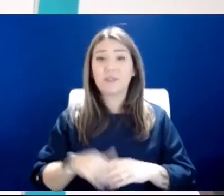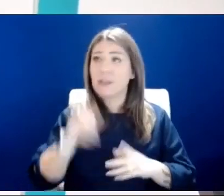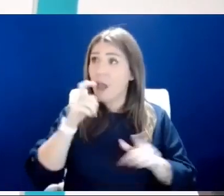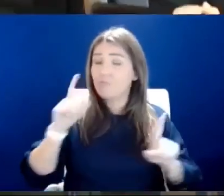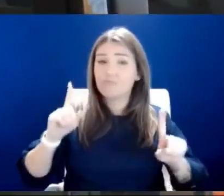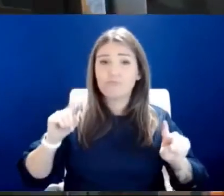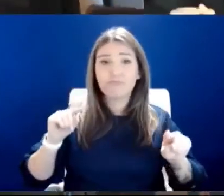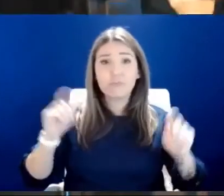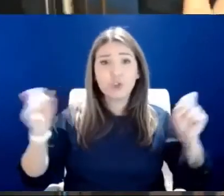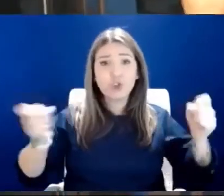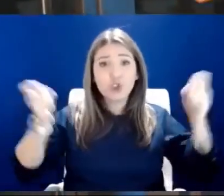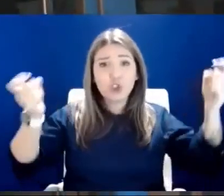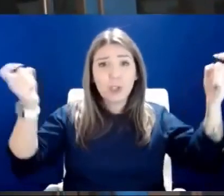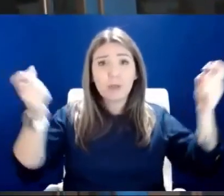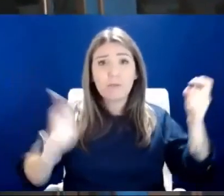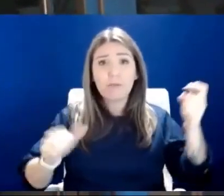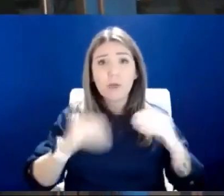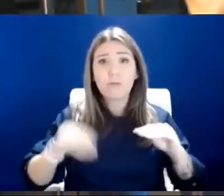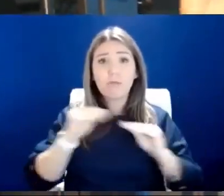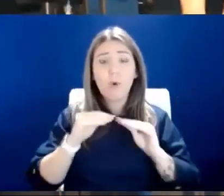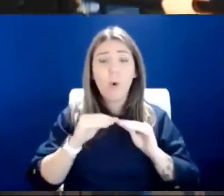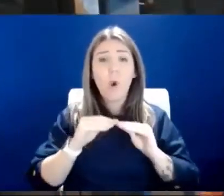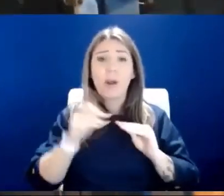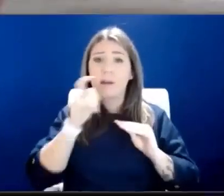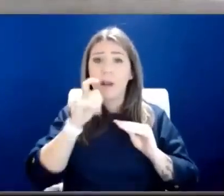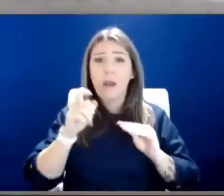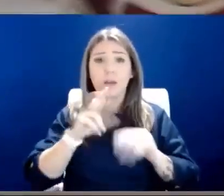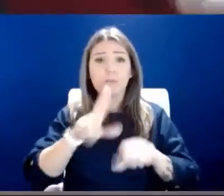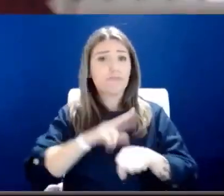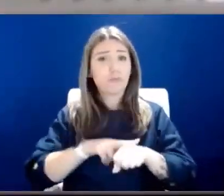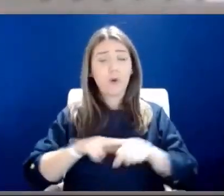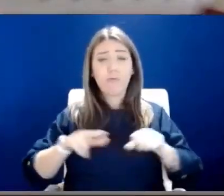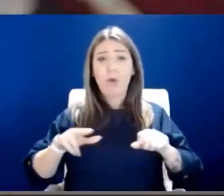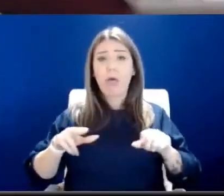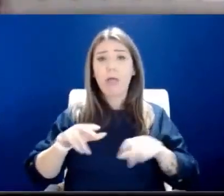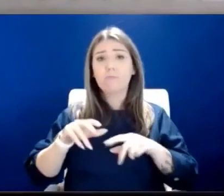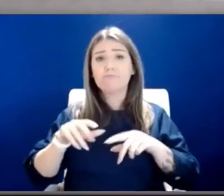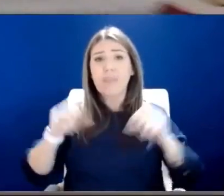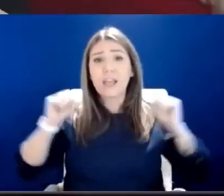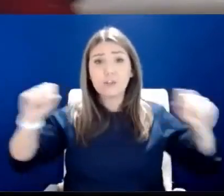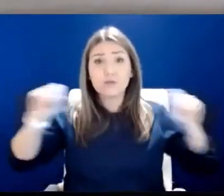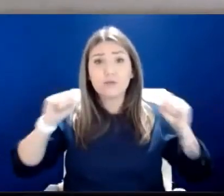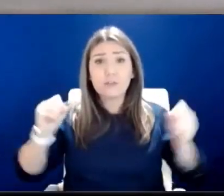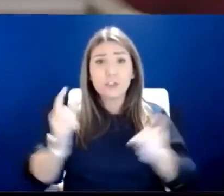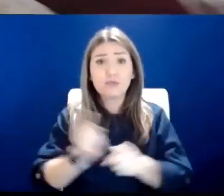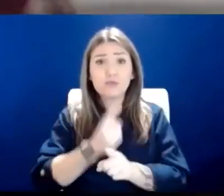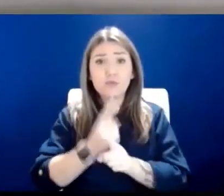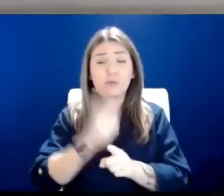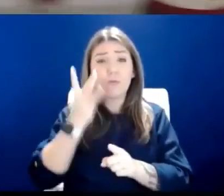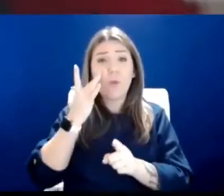gym anymore. They're not able to do their normal exercise routine because of the pandemic.